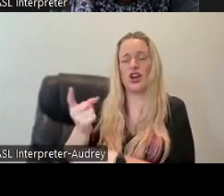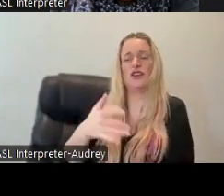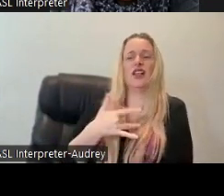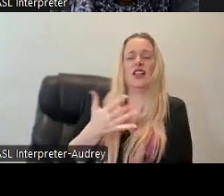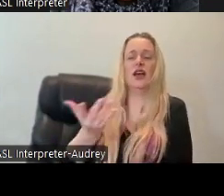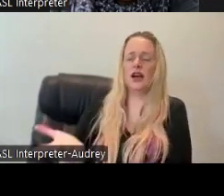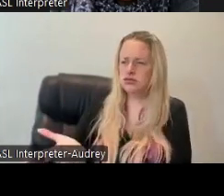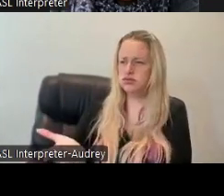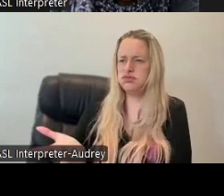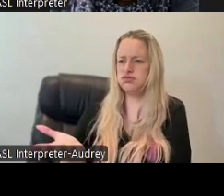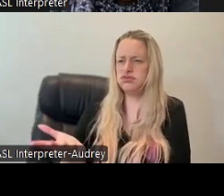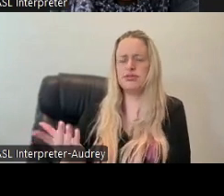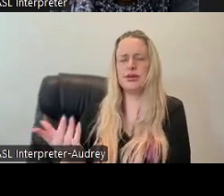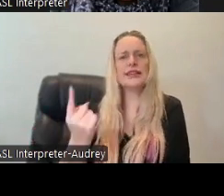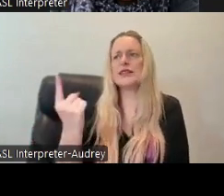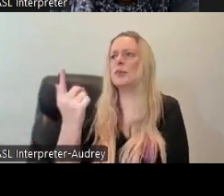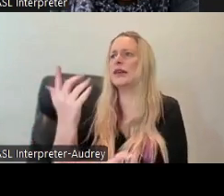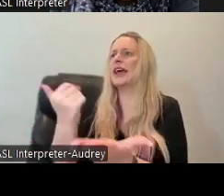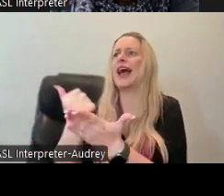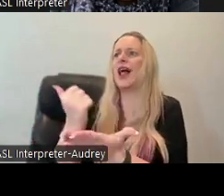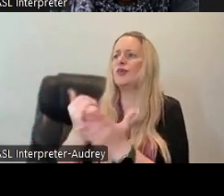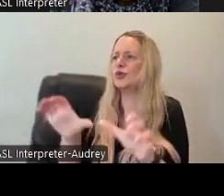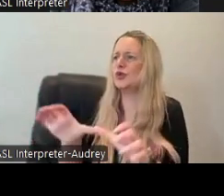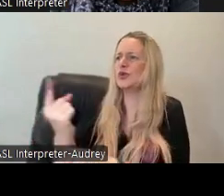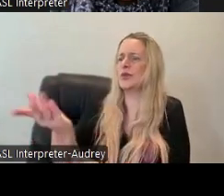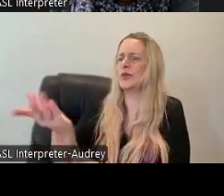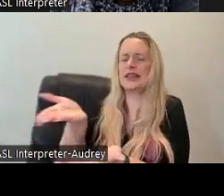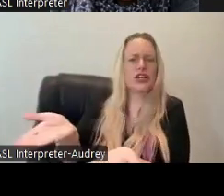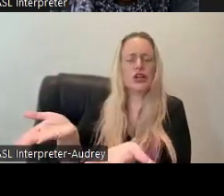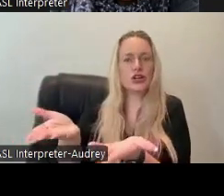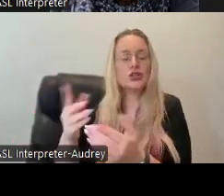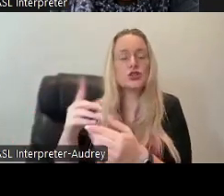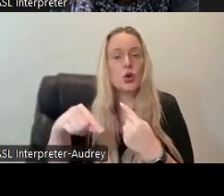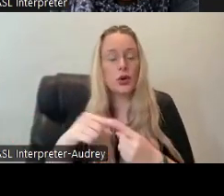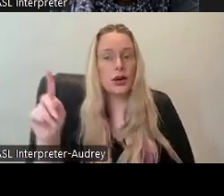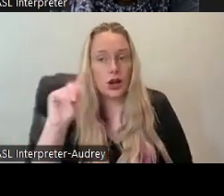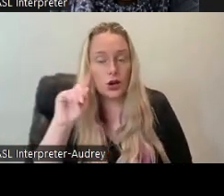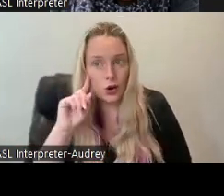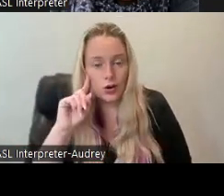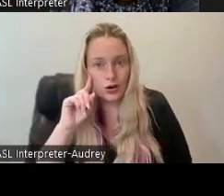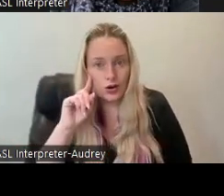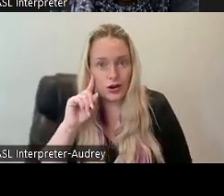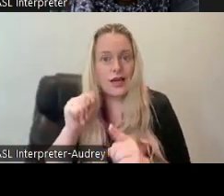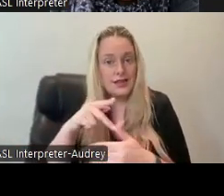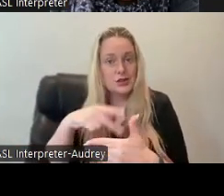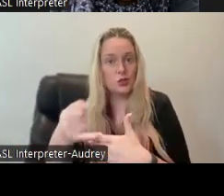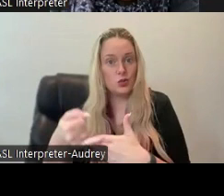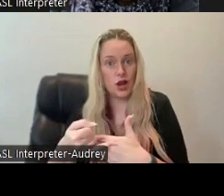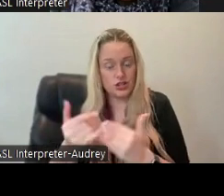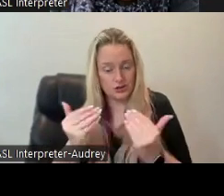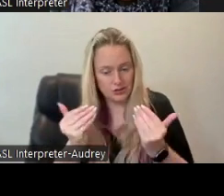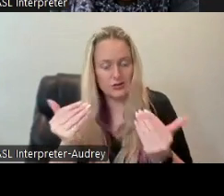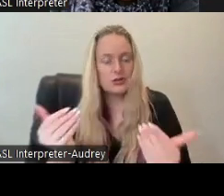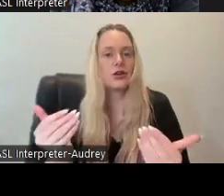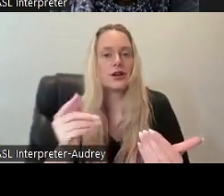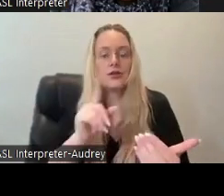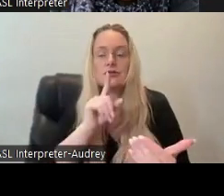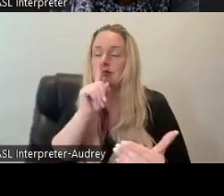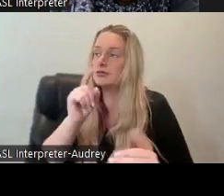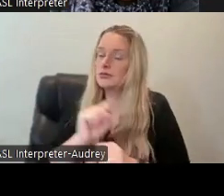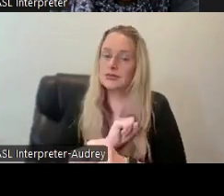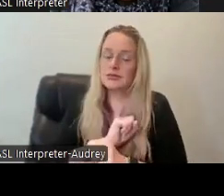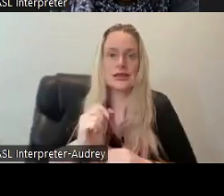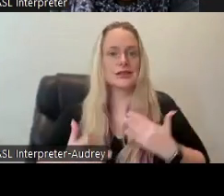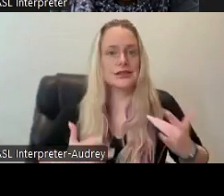spoke to me and said, somebody help us, somebody do something here. So when I heard that this project was moving forward, I was very excited because I